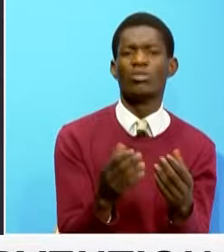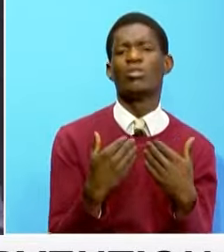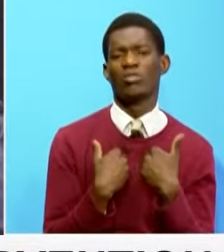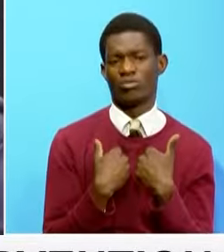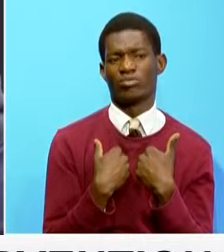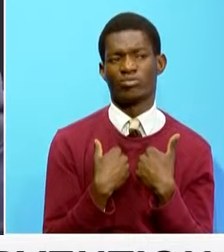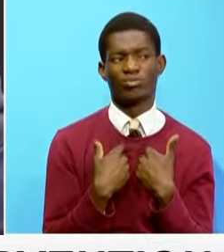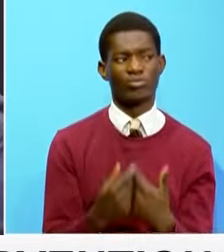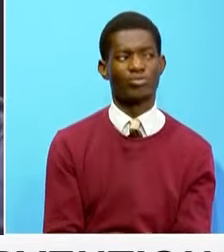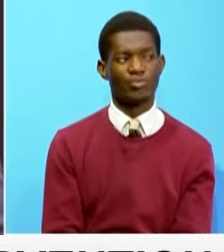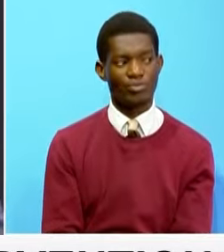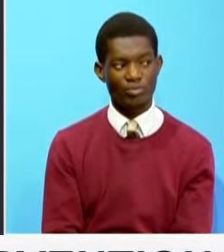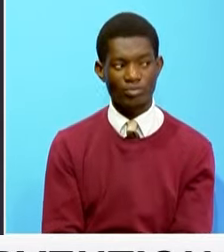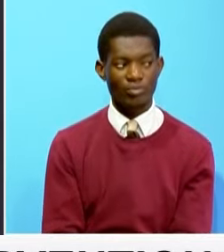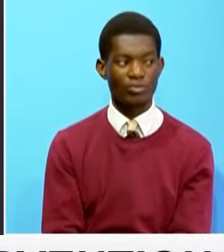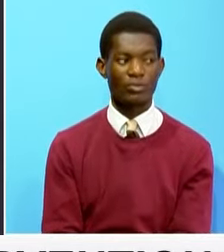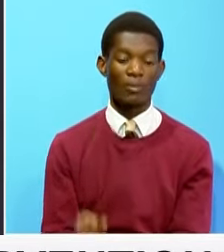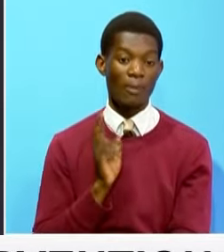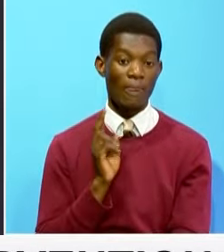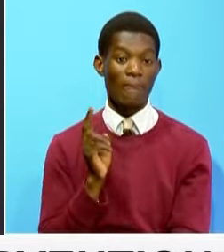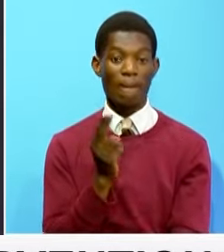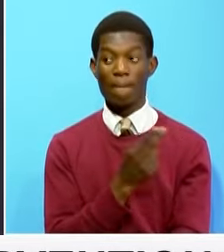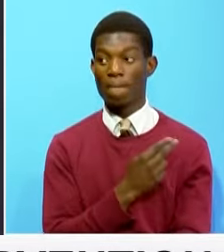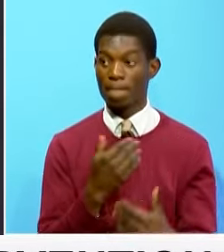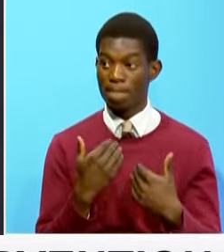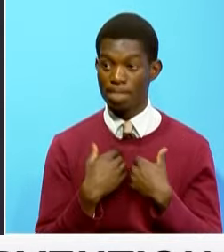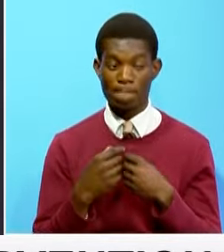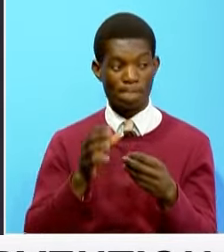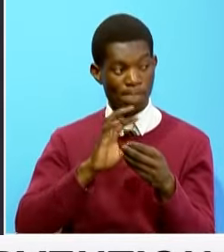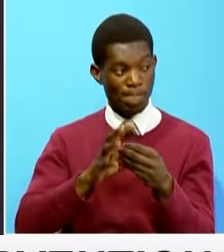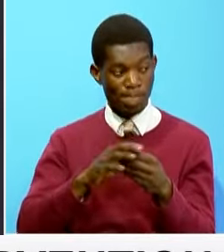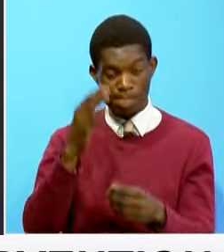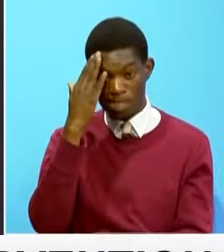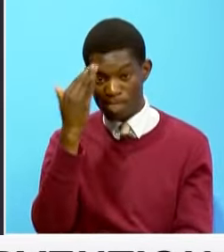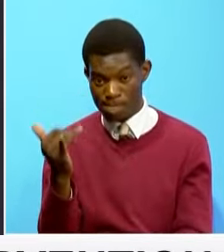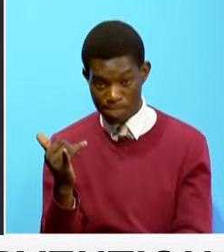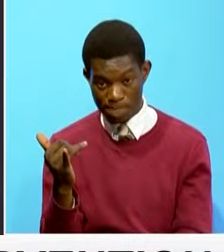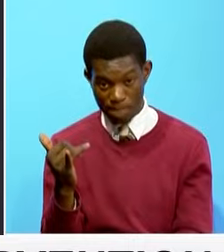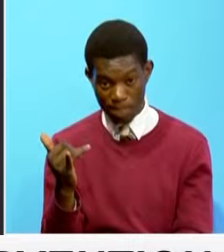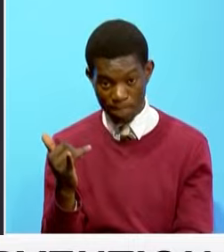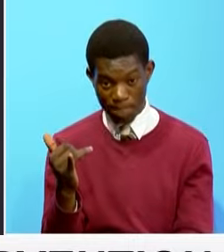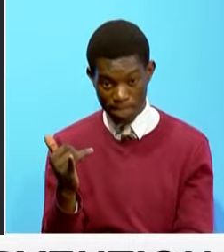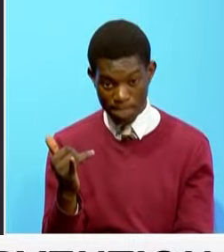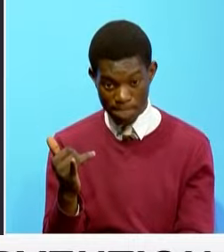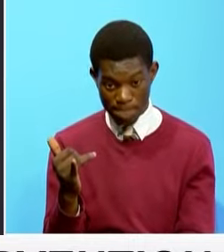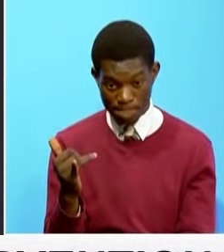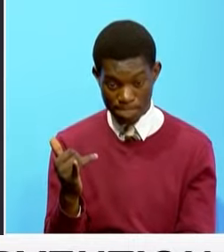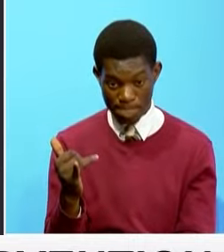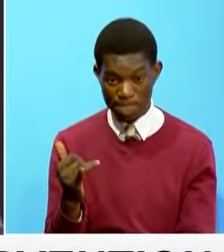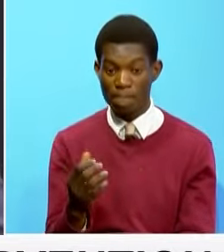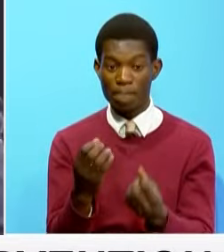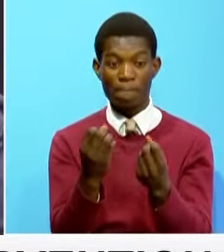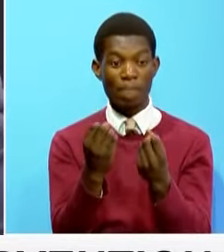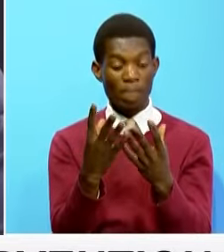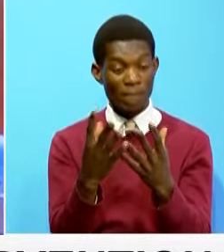see to have a problem because systems are designed by those who want to reap more